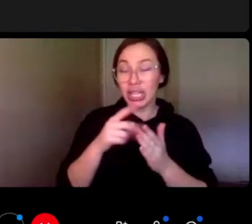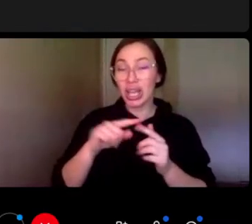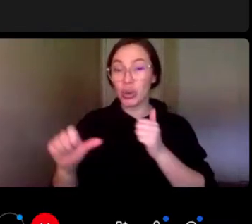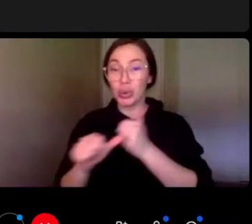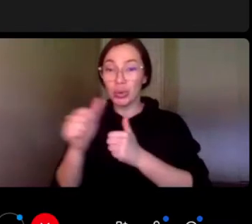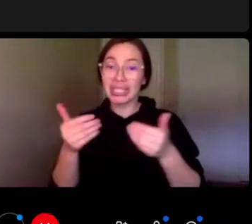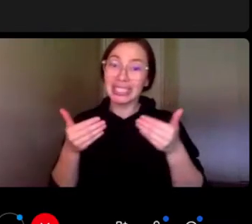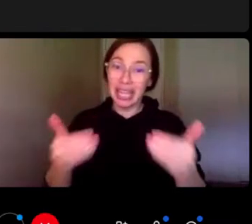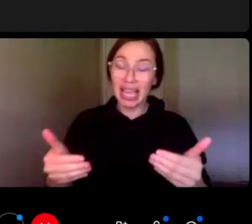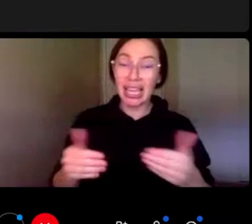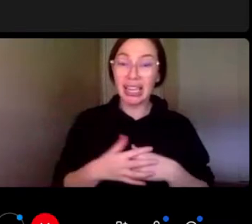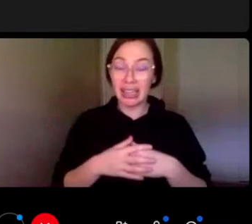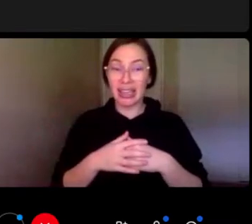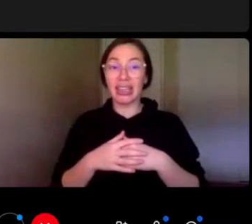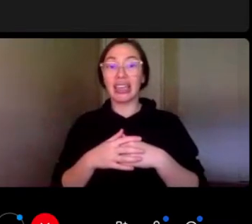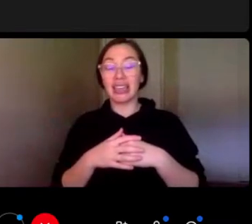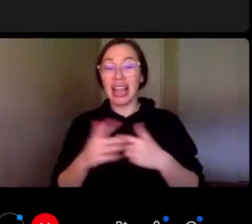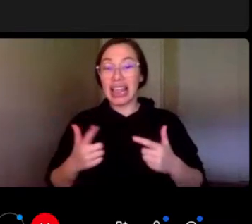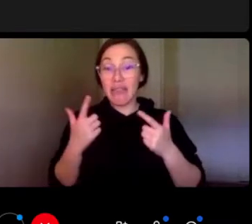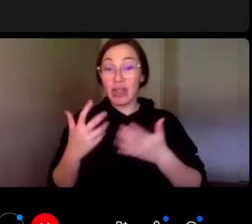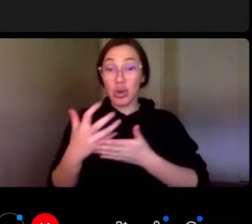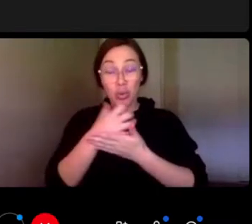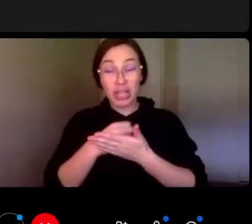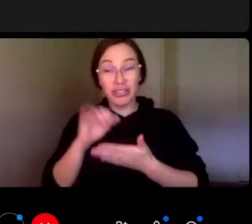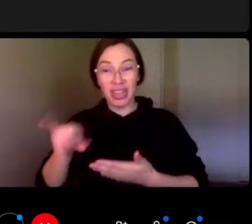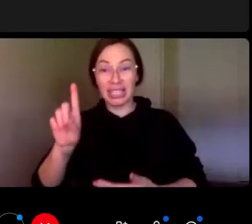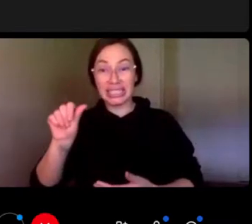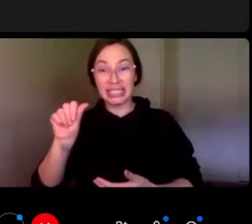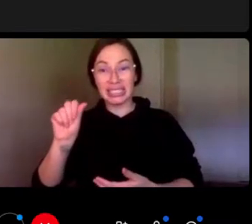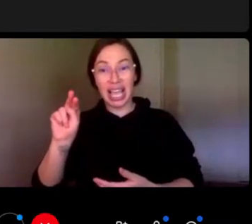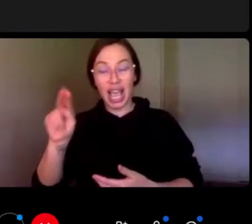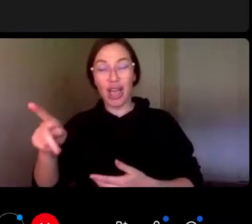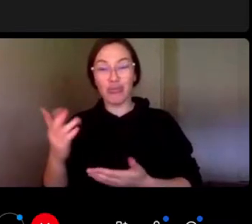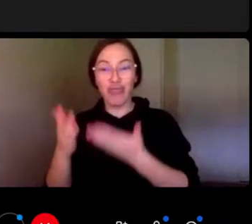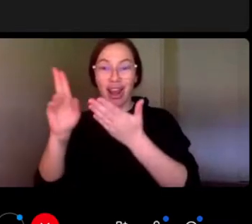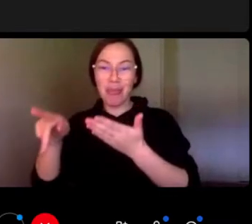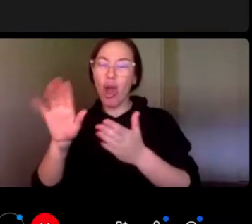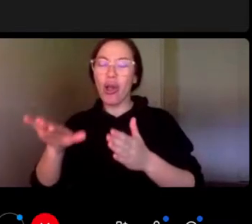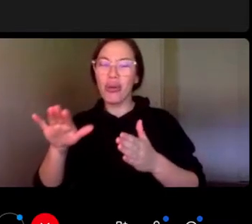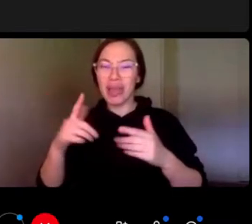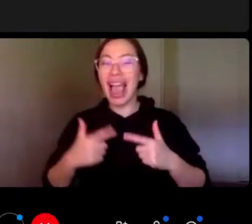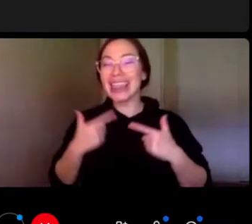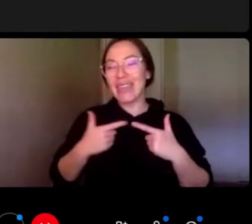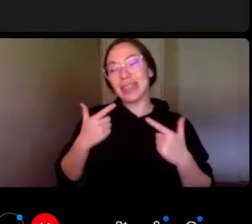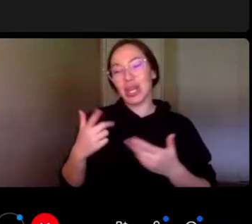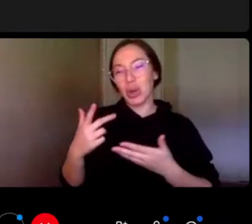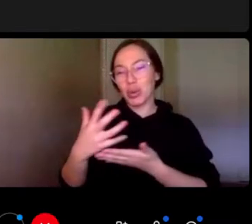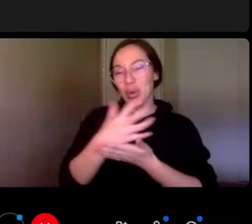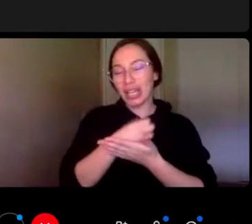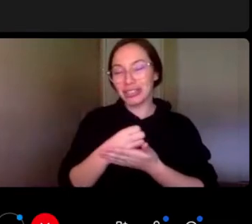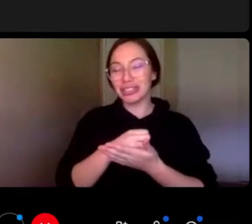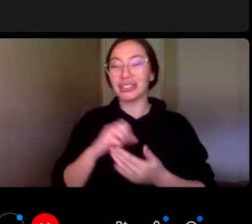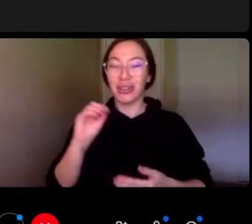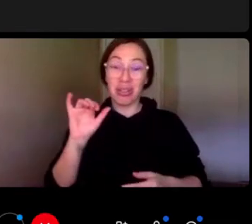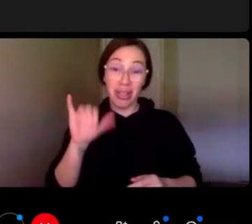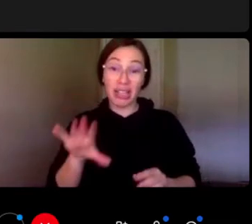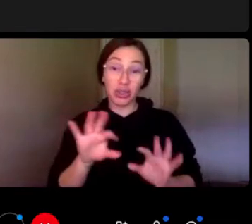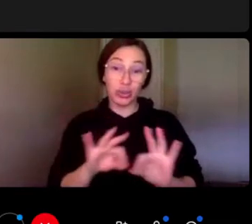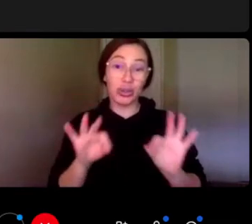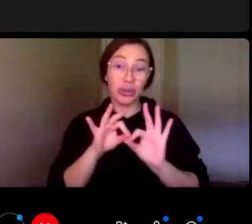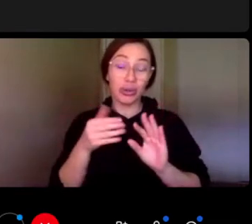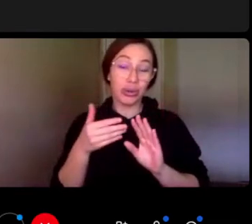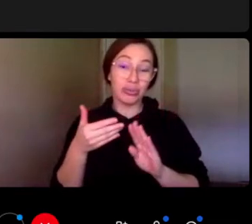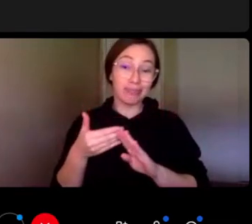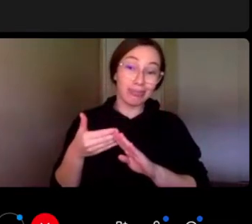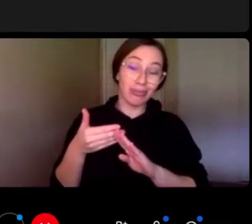risk-taking, living wage that Dan brought up. I mean, earning, you know, living wage. And so that's critical before you